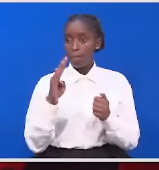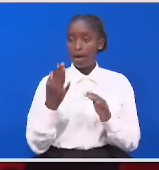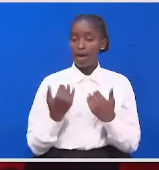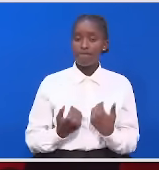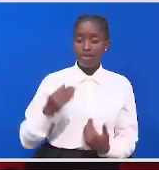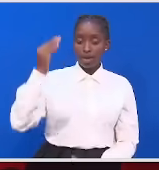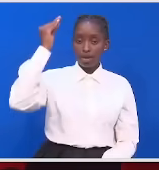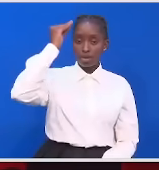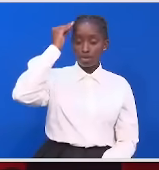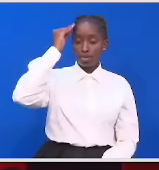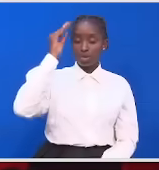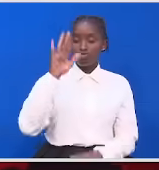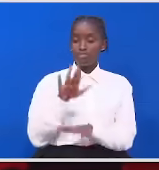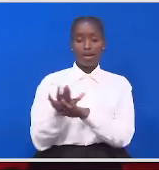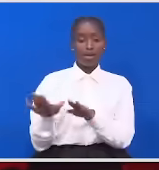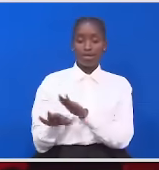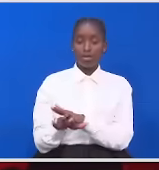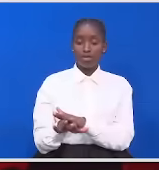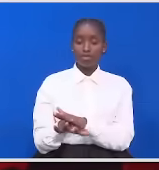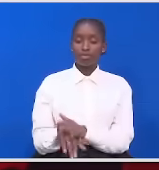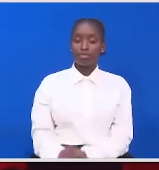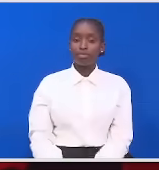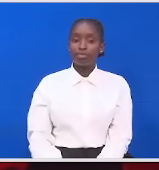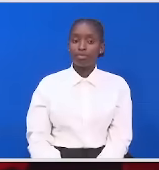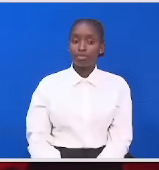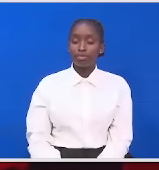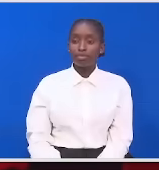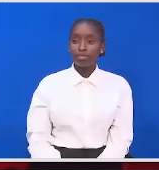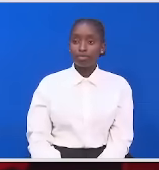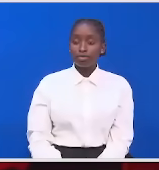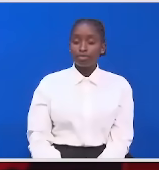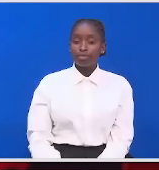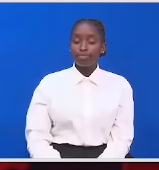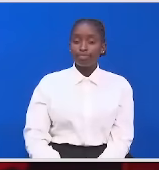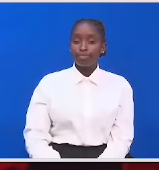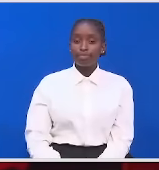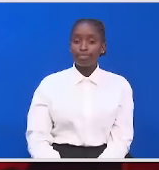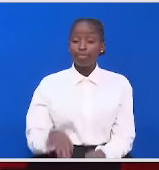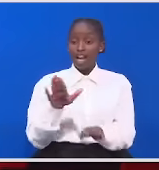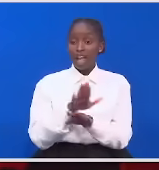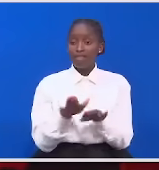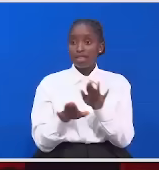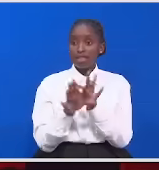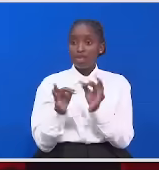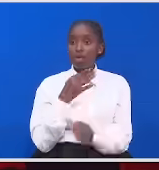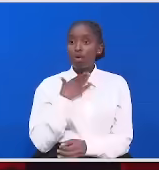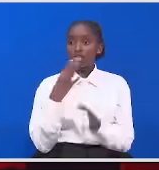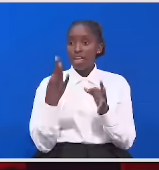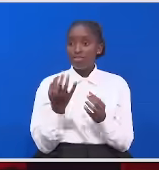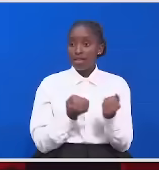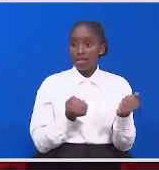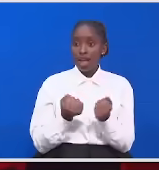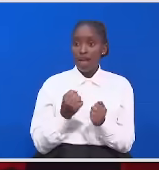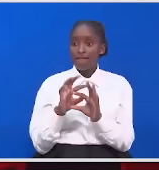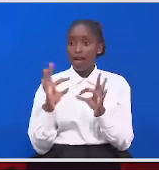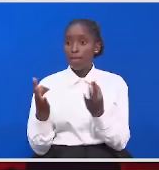Everything. Kila kitu nikitaka, logistics, kama ni magari, if my family